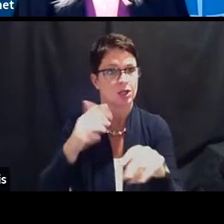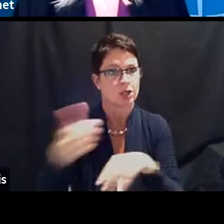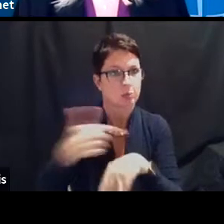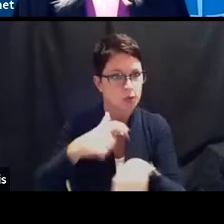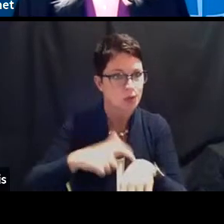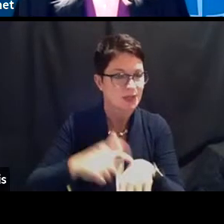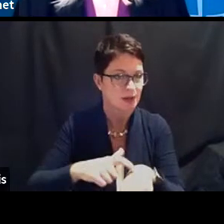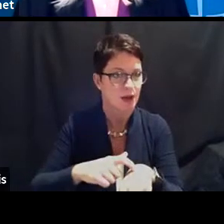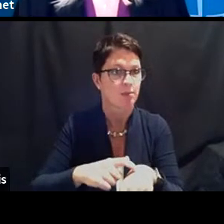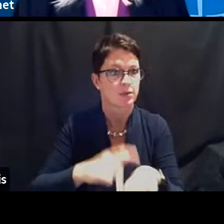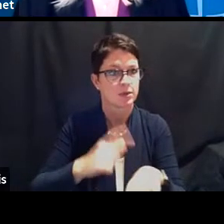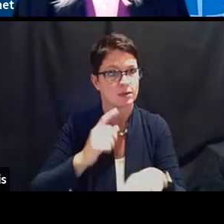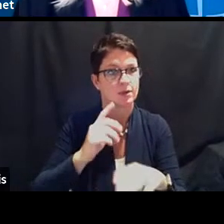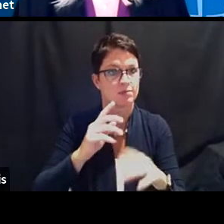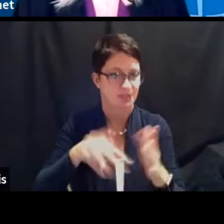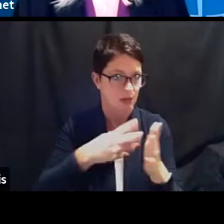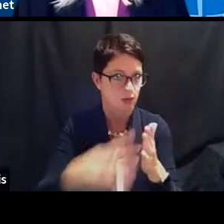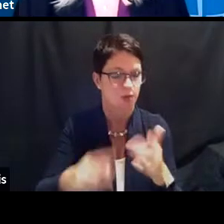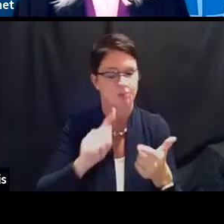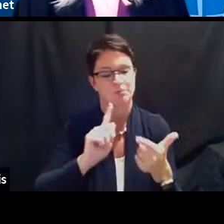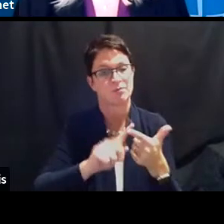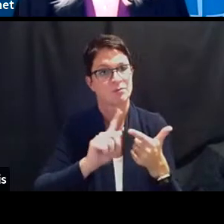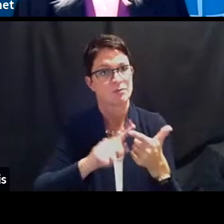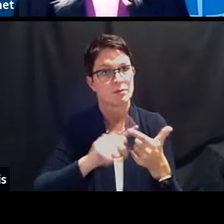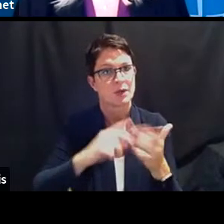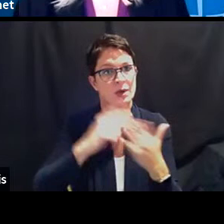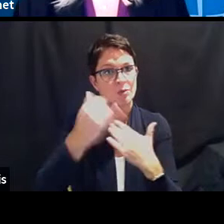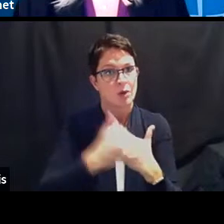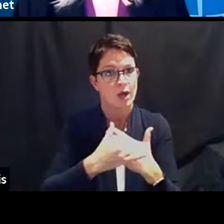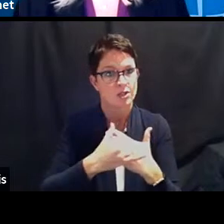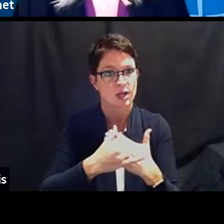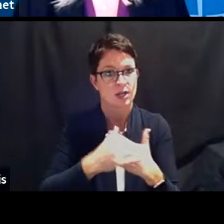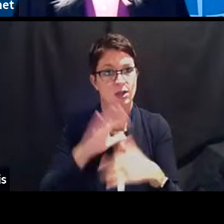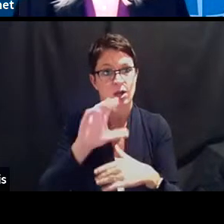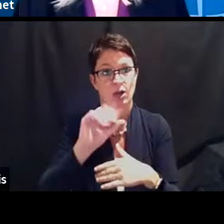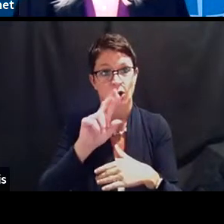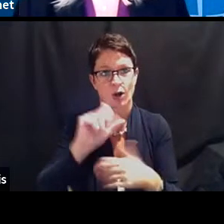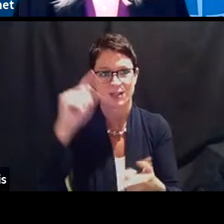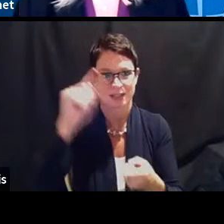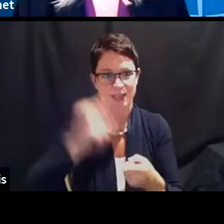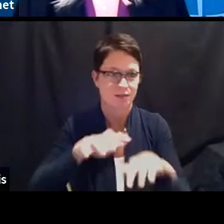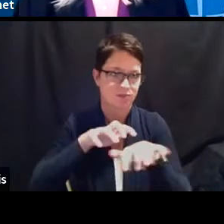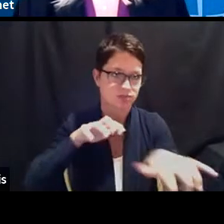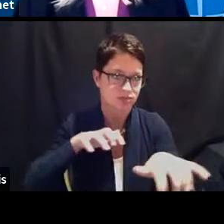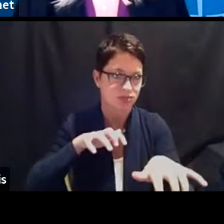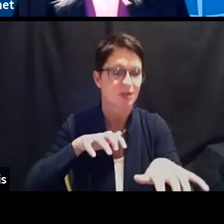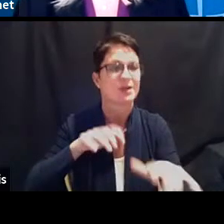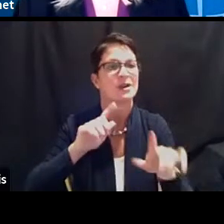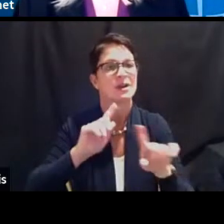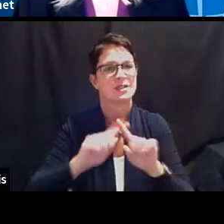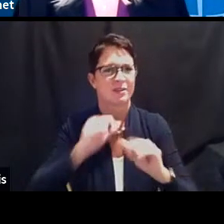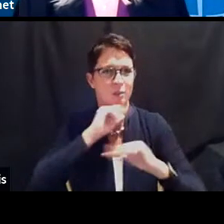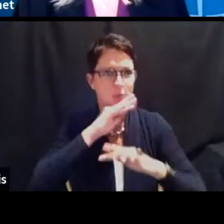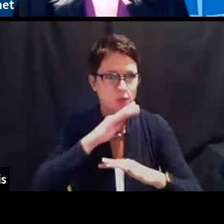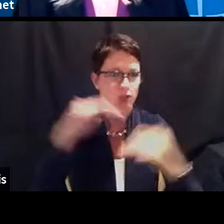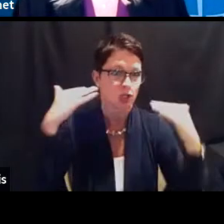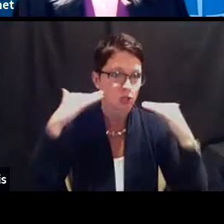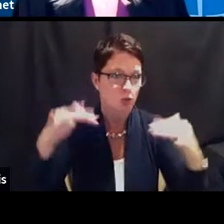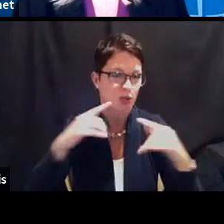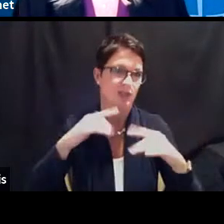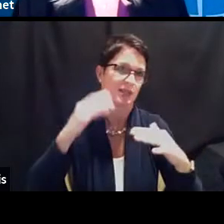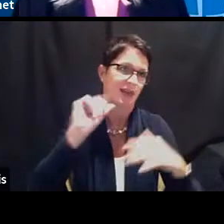airport. Secondly, this project will take cars off the road, reduce all types of pollution, noise and